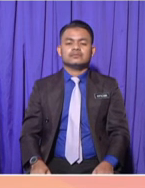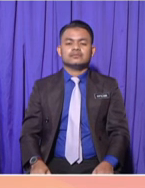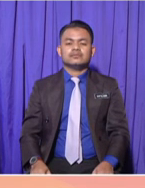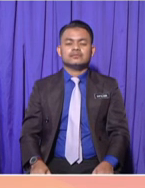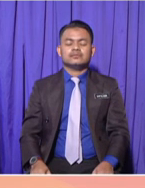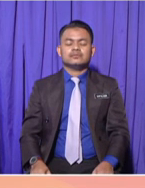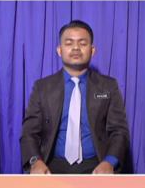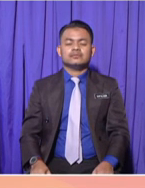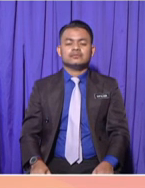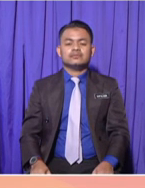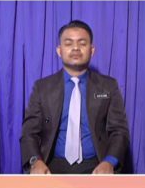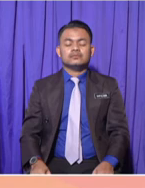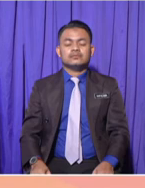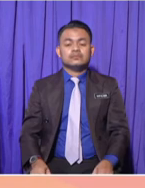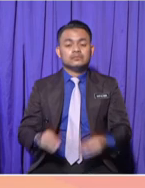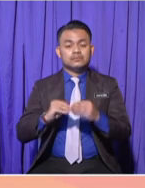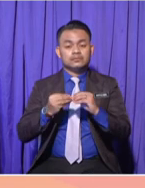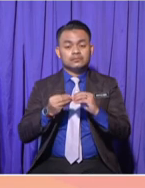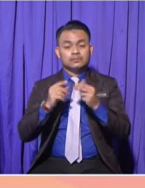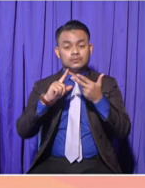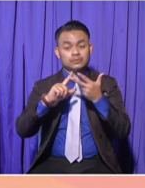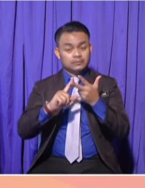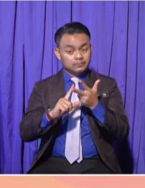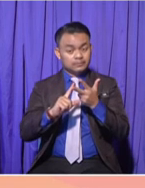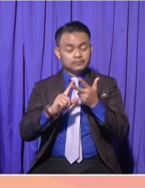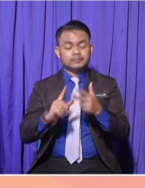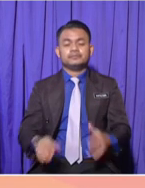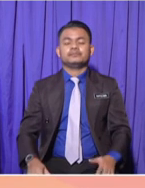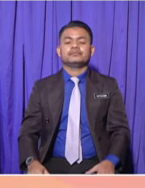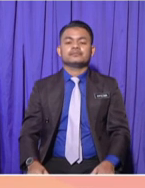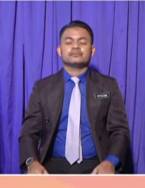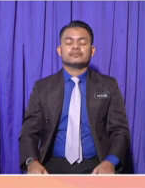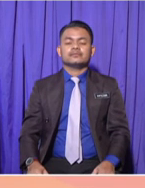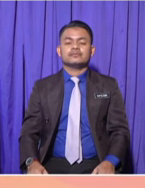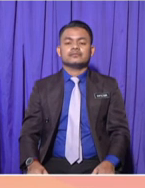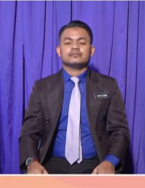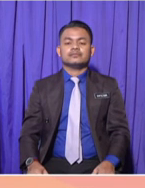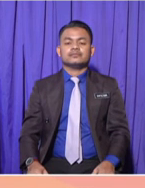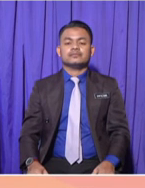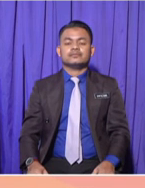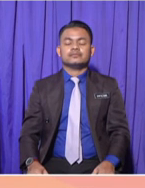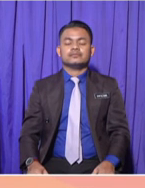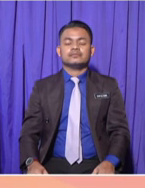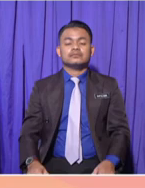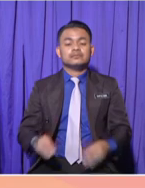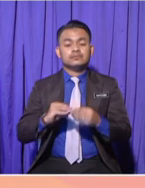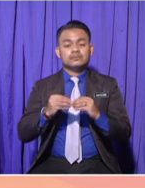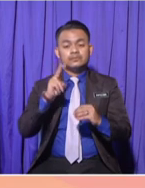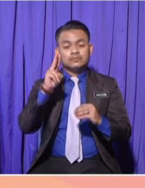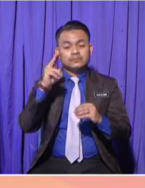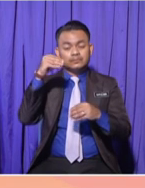As for the third one, the digit 2 is in the tens